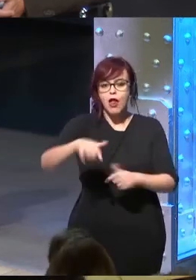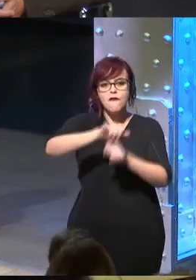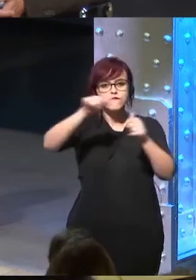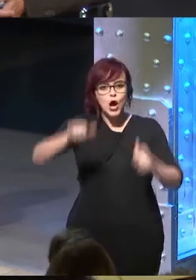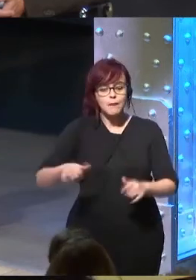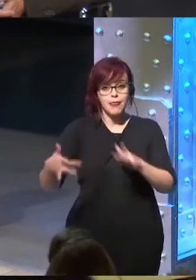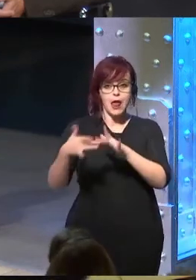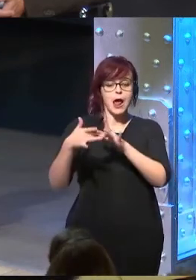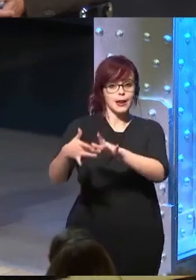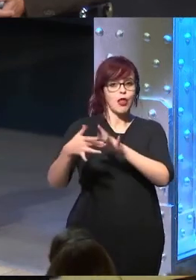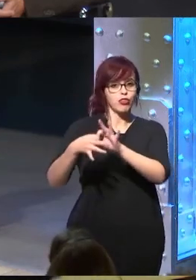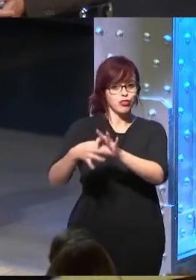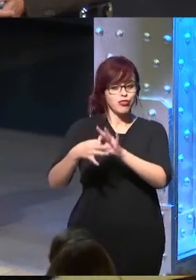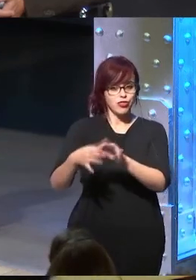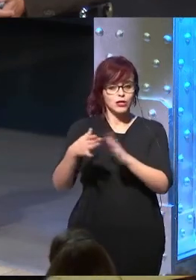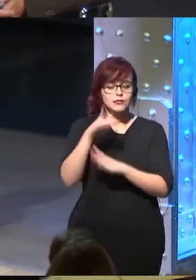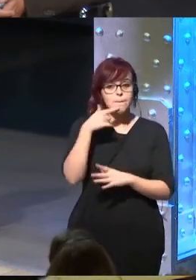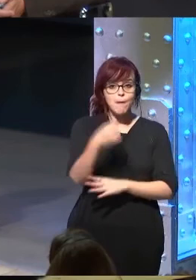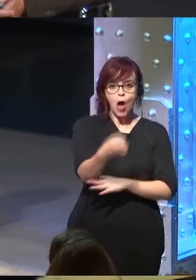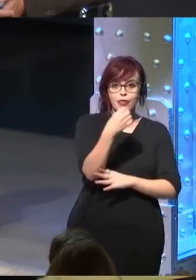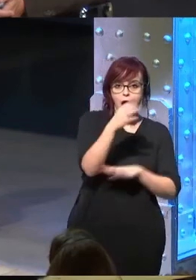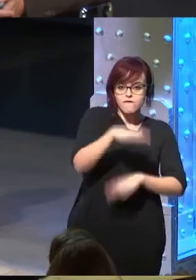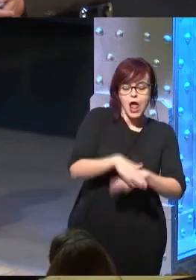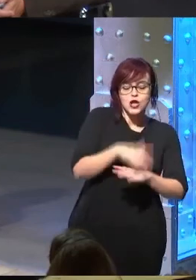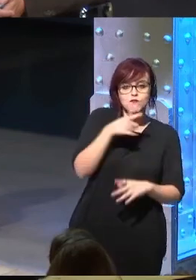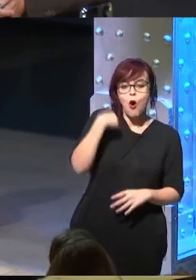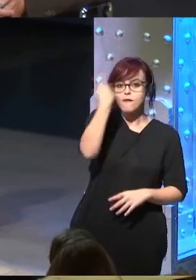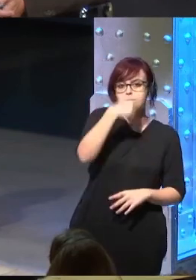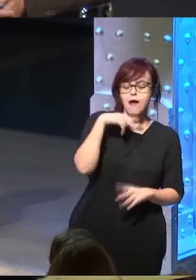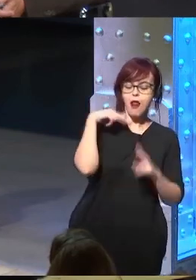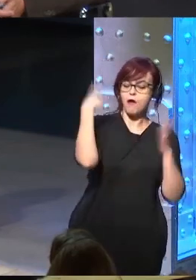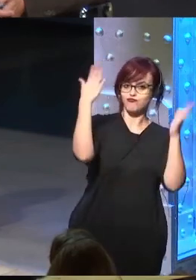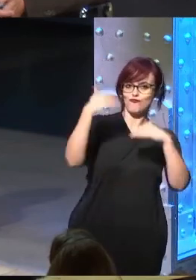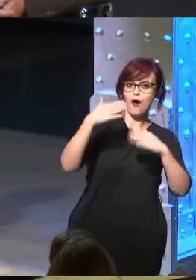power relations in the medium, I think. That you can